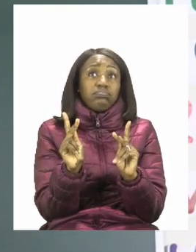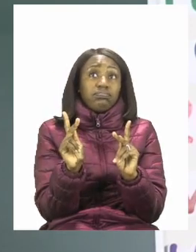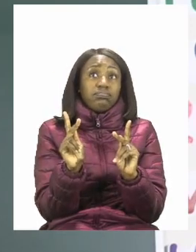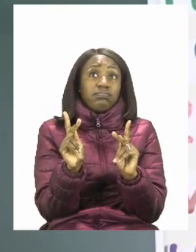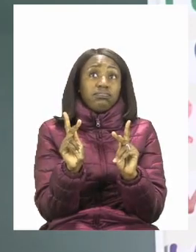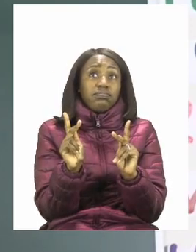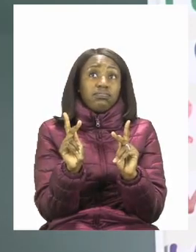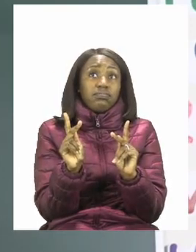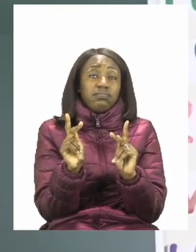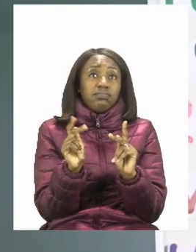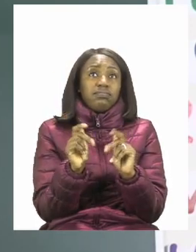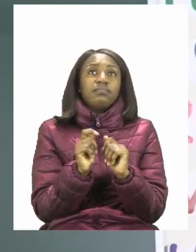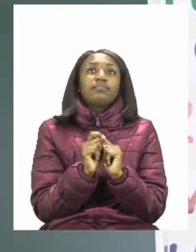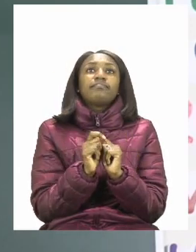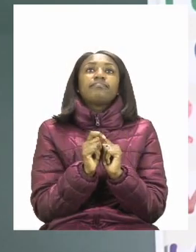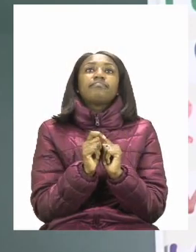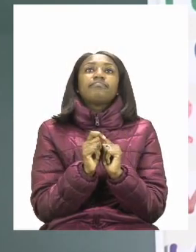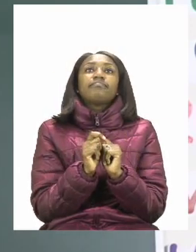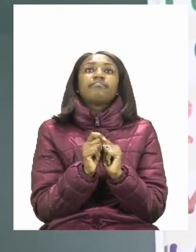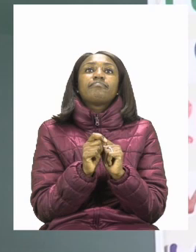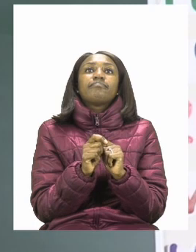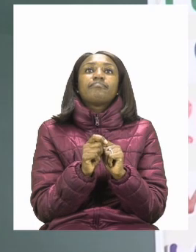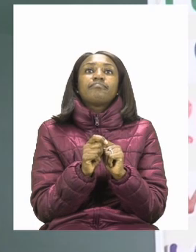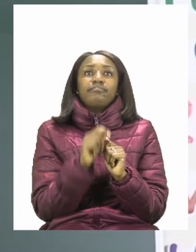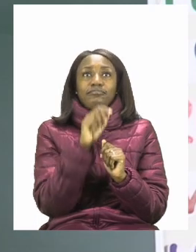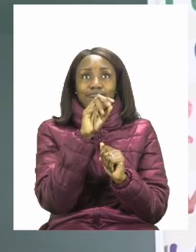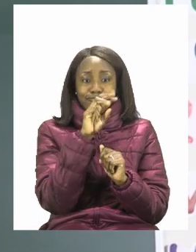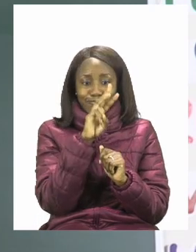rod. So now we have